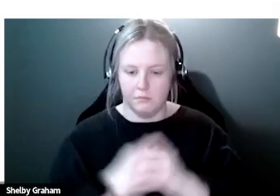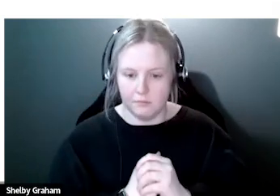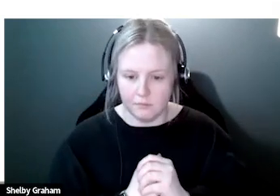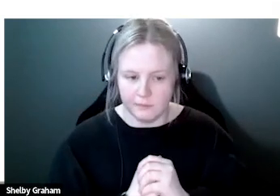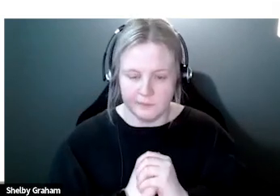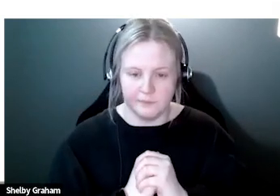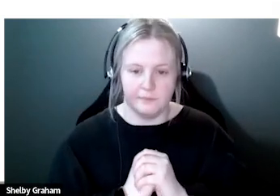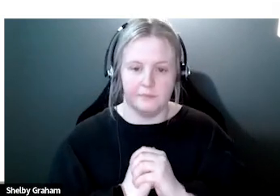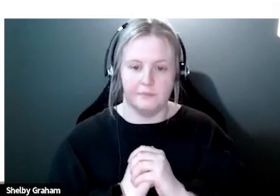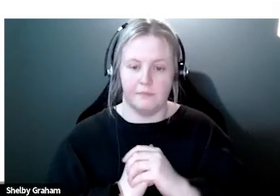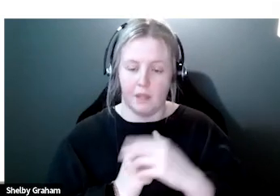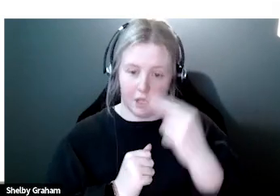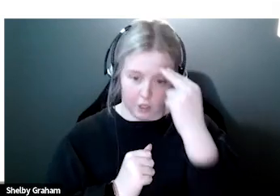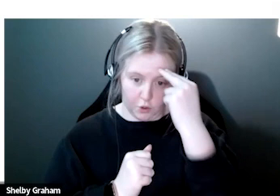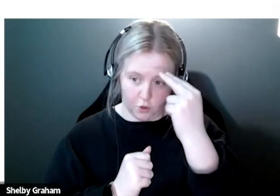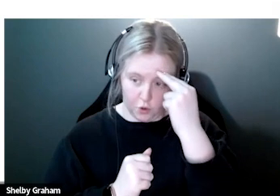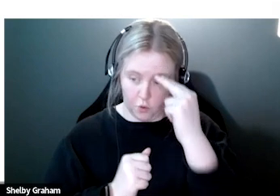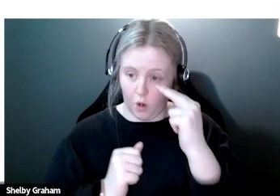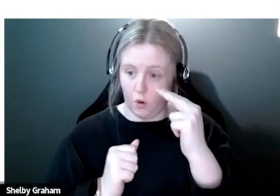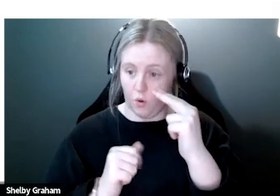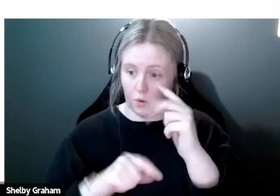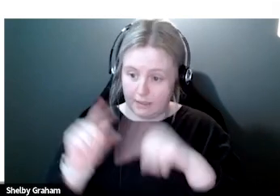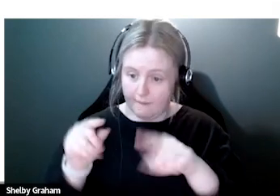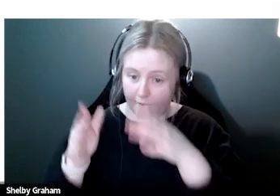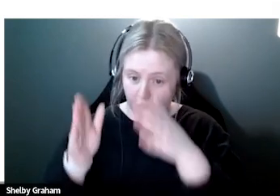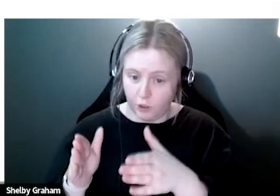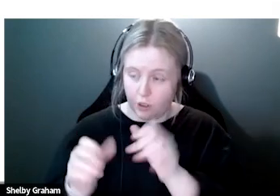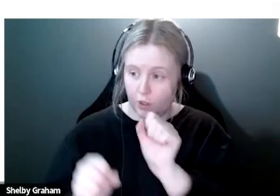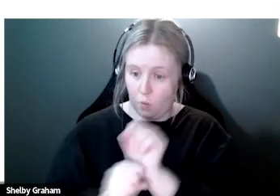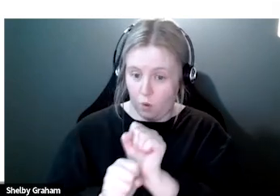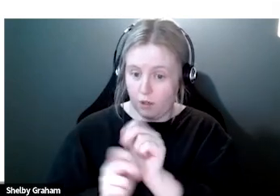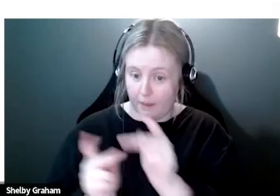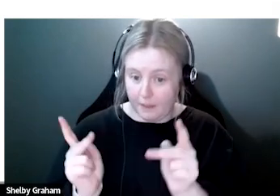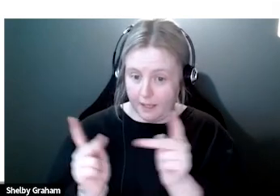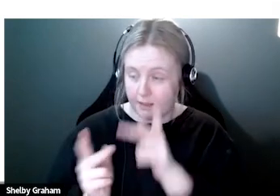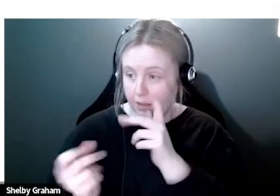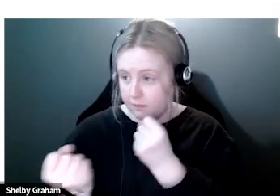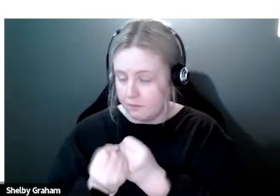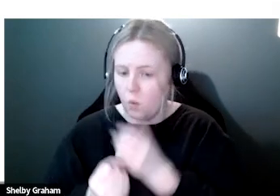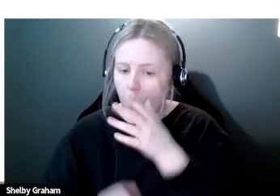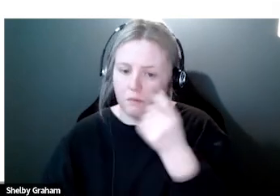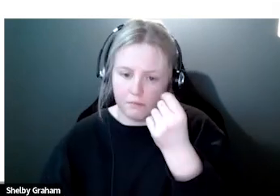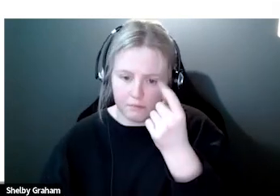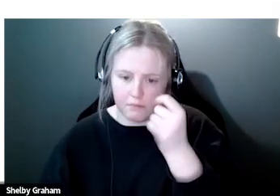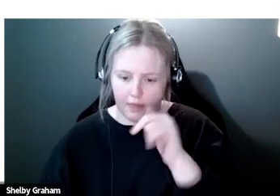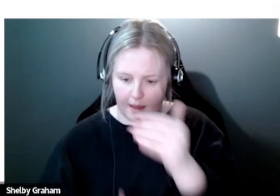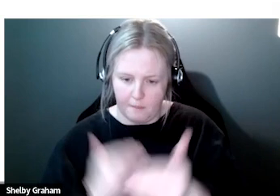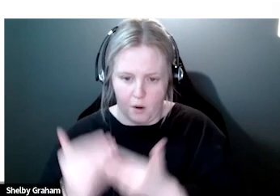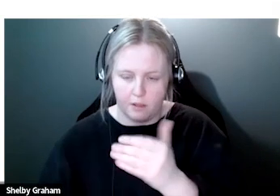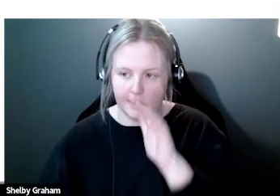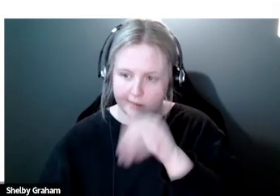A neurodivergent affirming workplace understands the ebbs and the flows. They understand